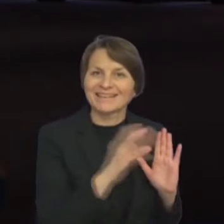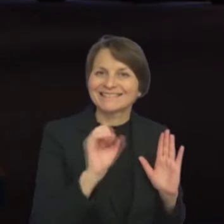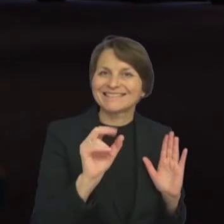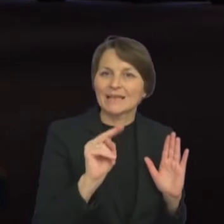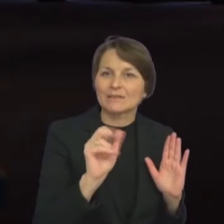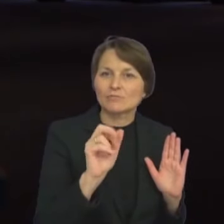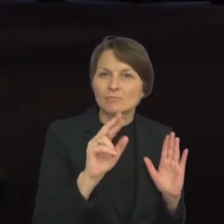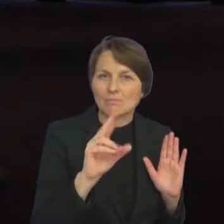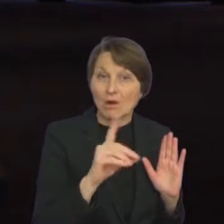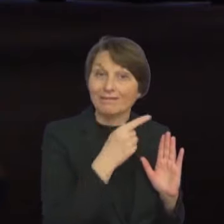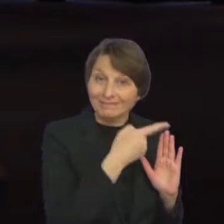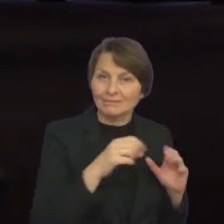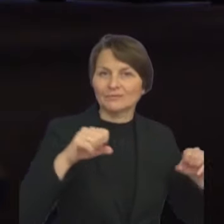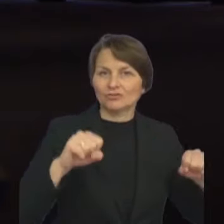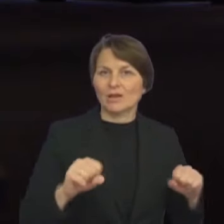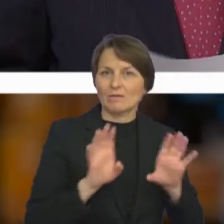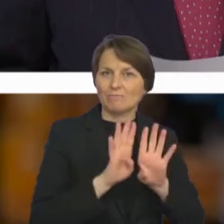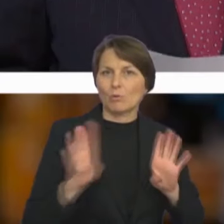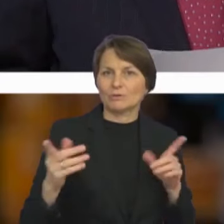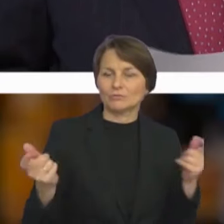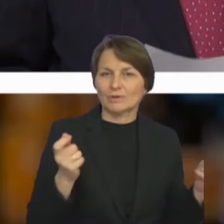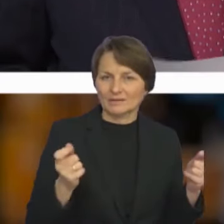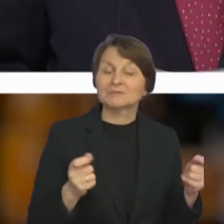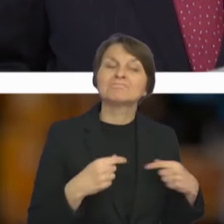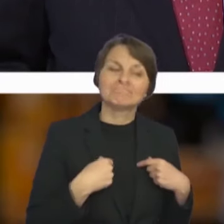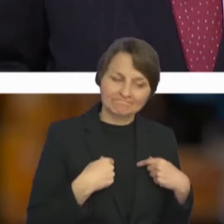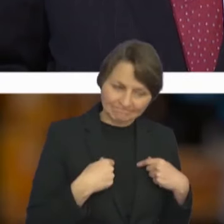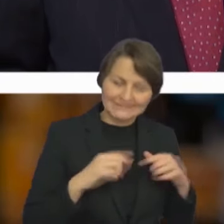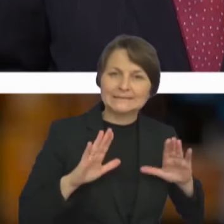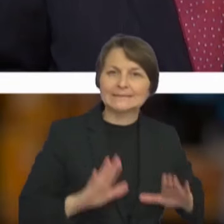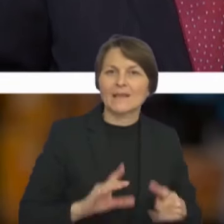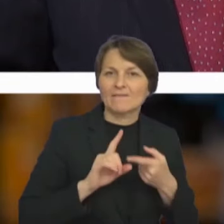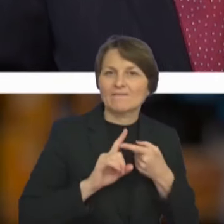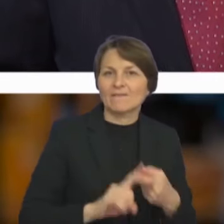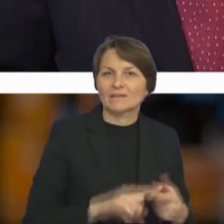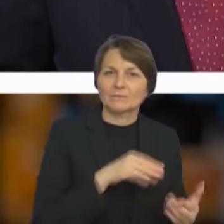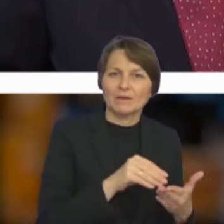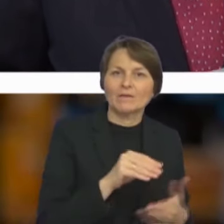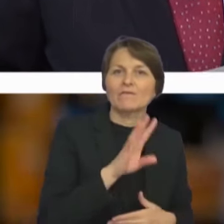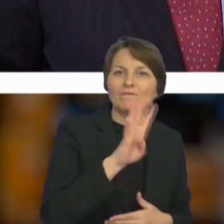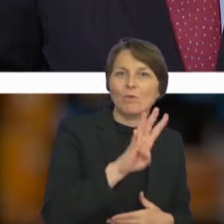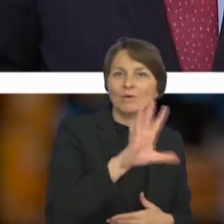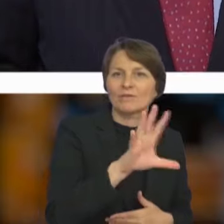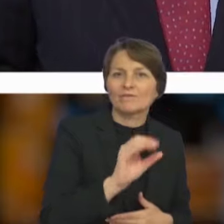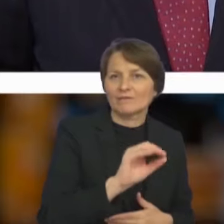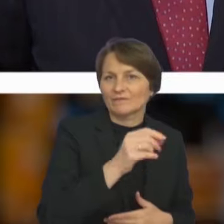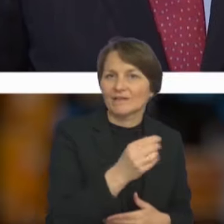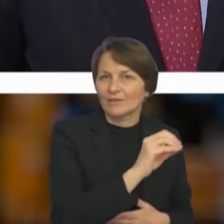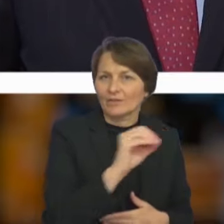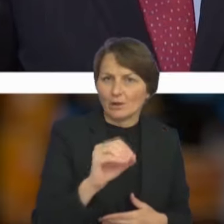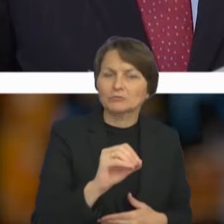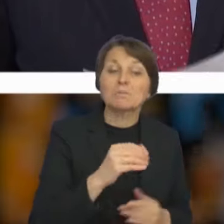of Directors, the board decided to maintain fixed annual compensation at €450,000 payable in 12 monthly